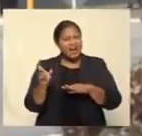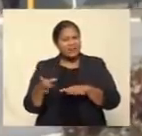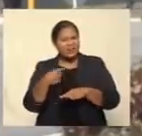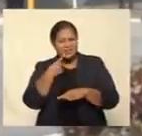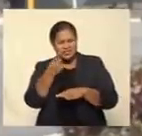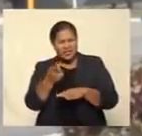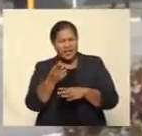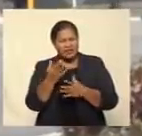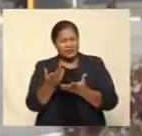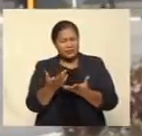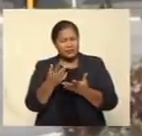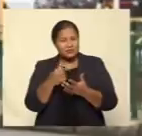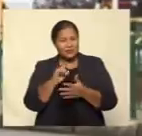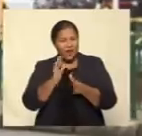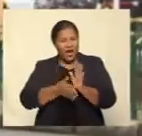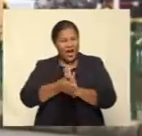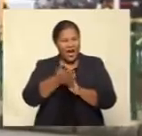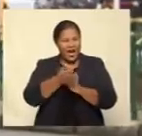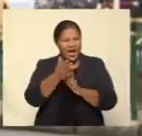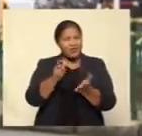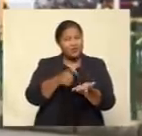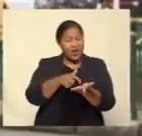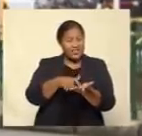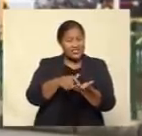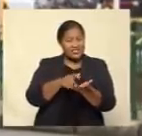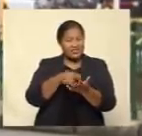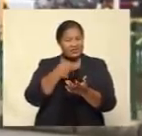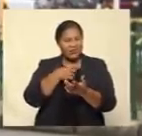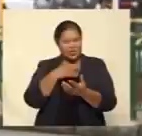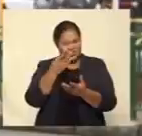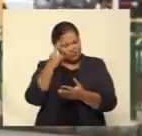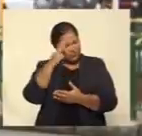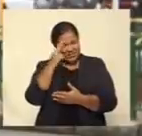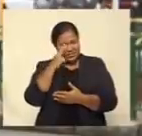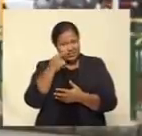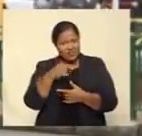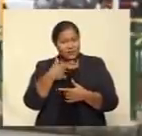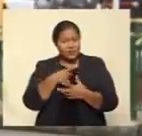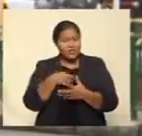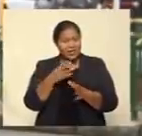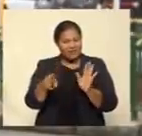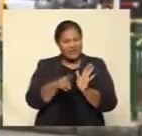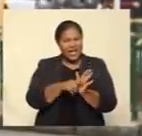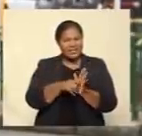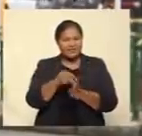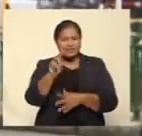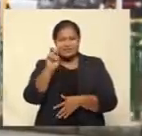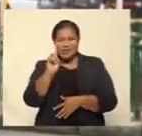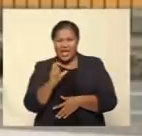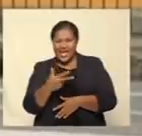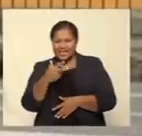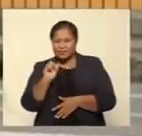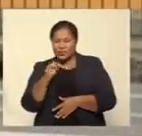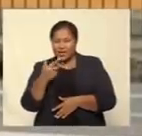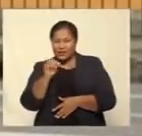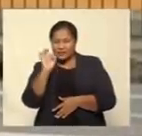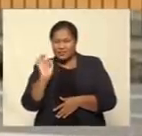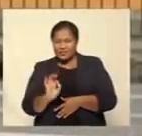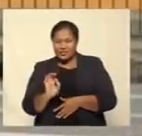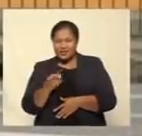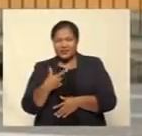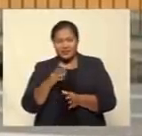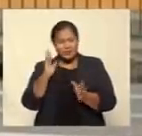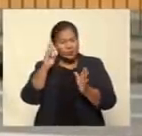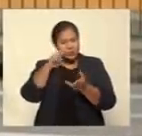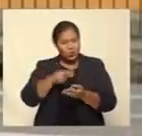risk and subdued demand as commercial banks' new loans contracted by negative 8.8% on account of reduced lending